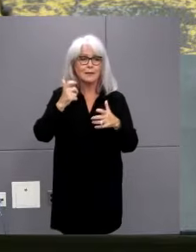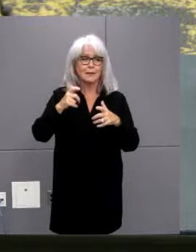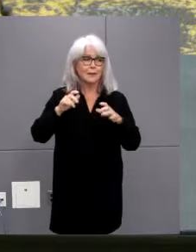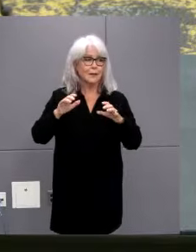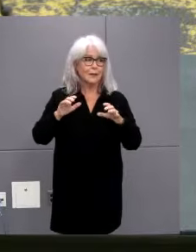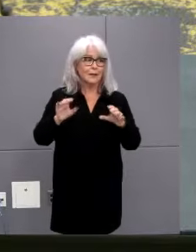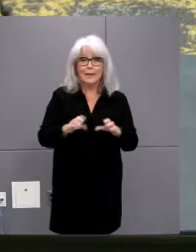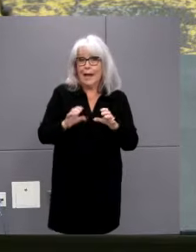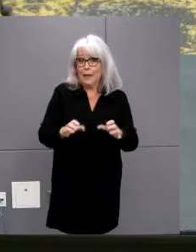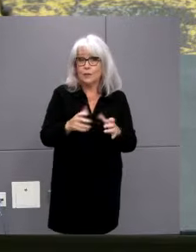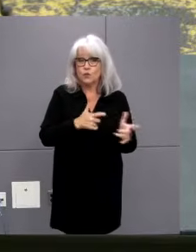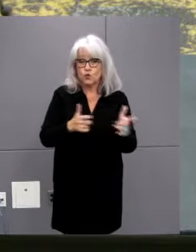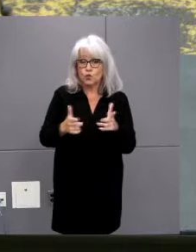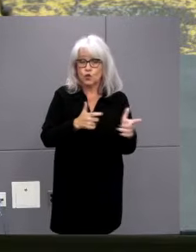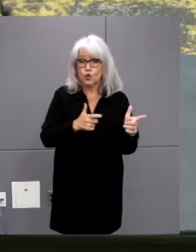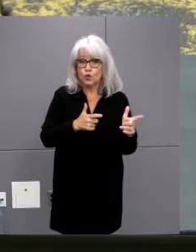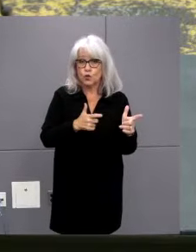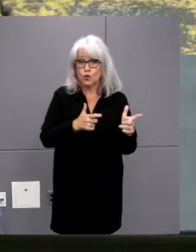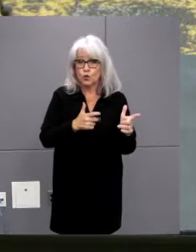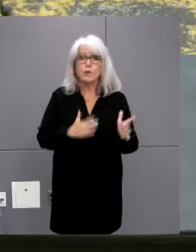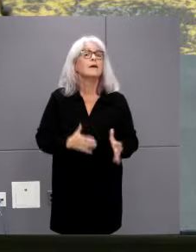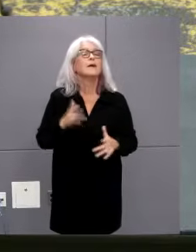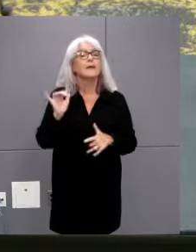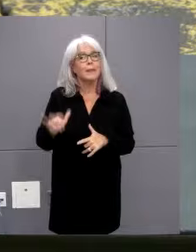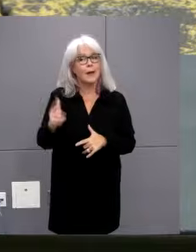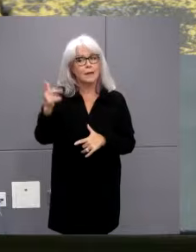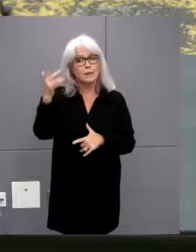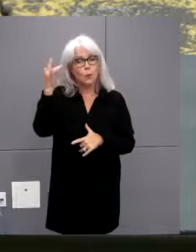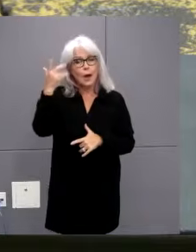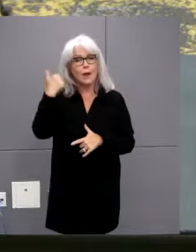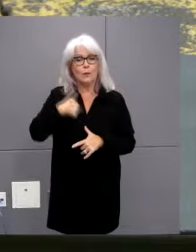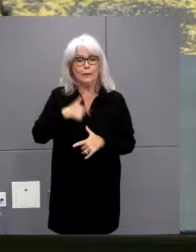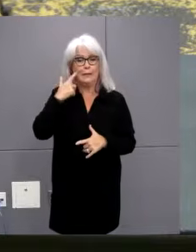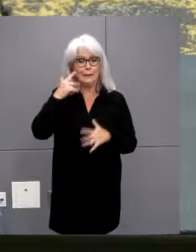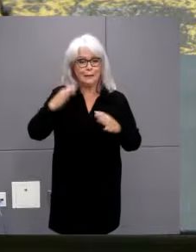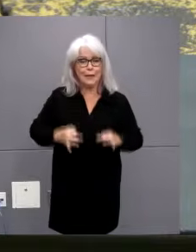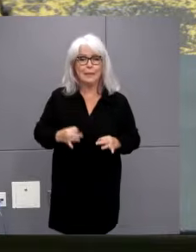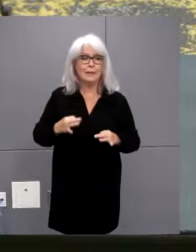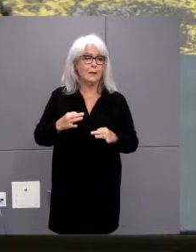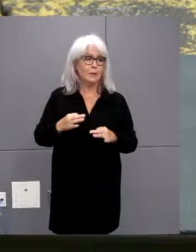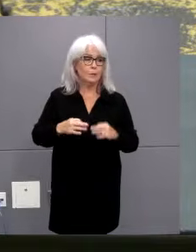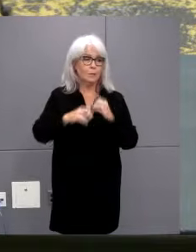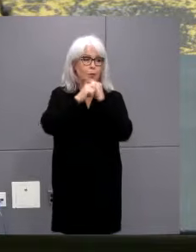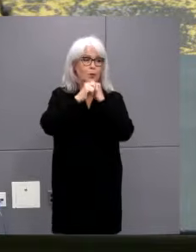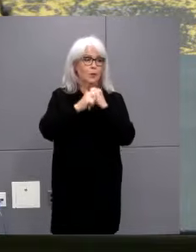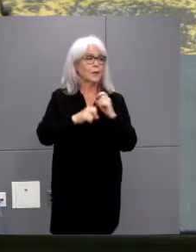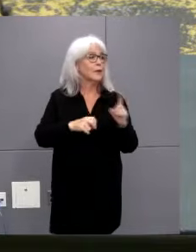active shooter. And that's what the Atriat security was dealing with for us.